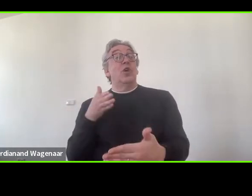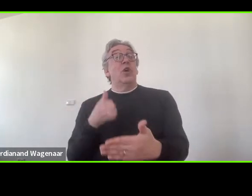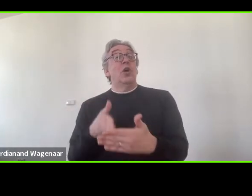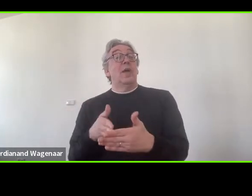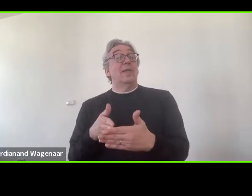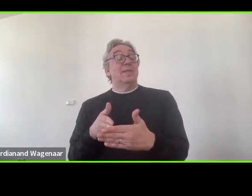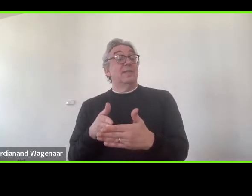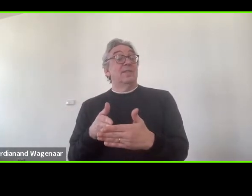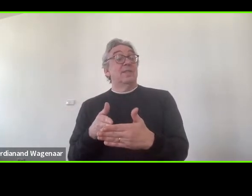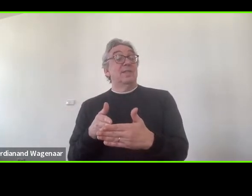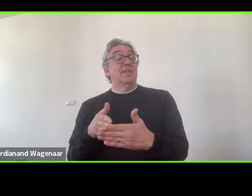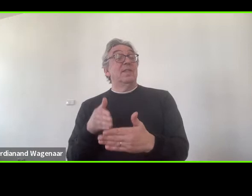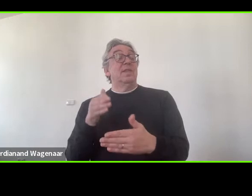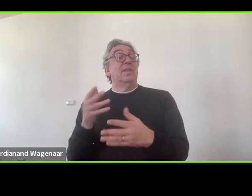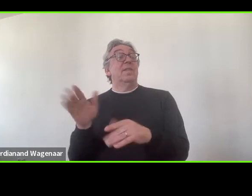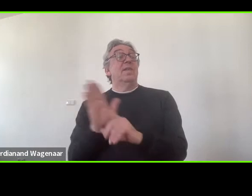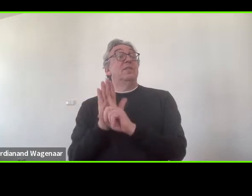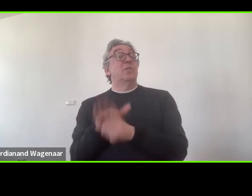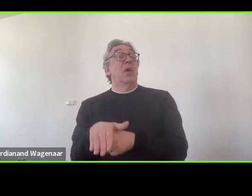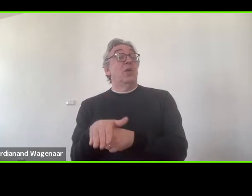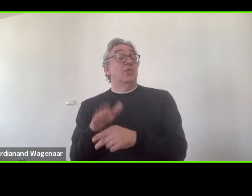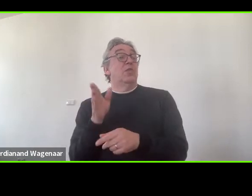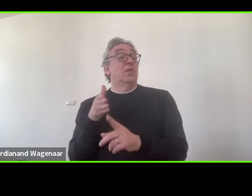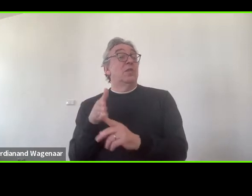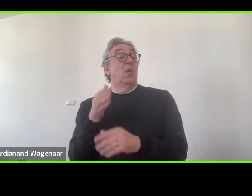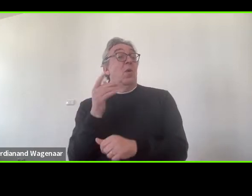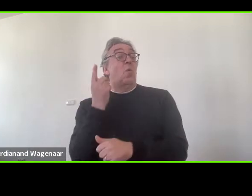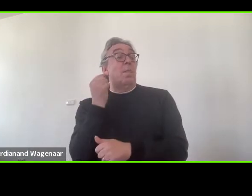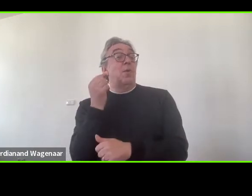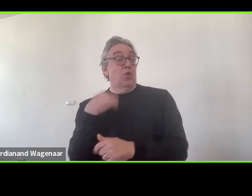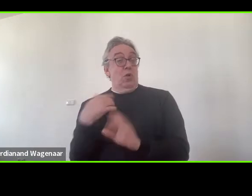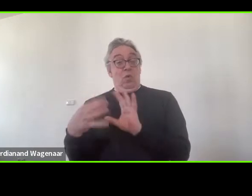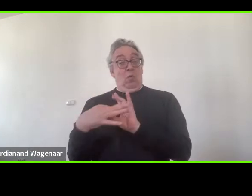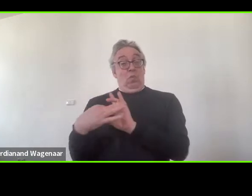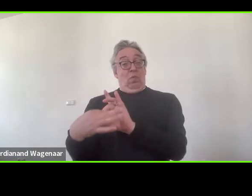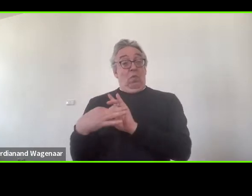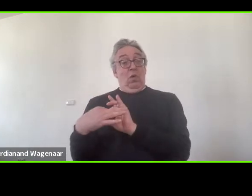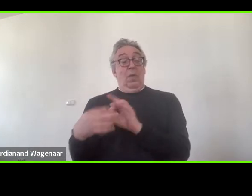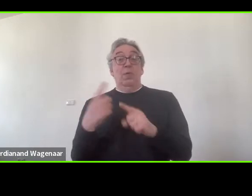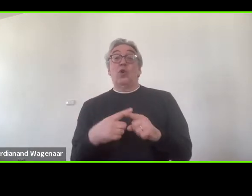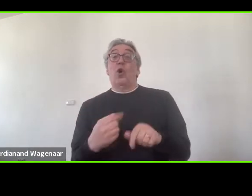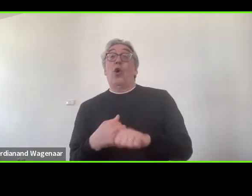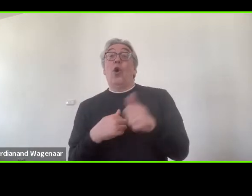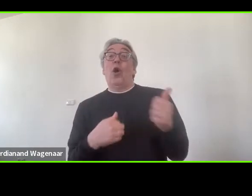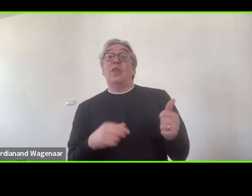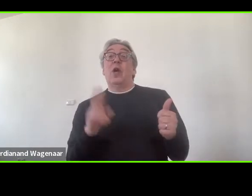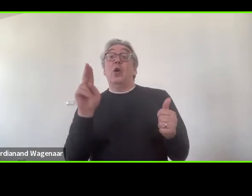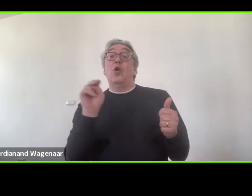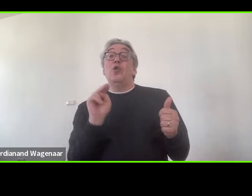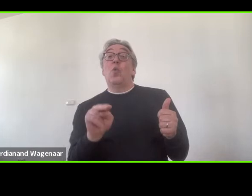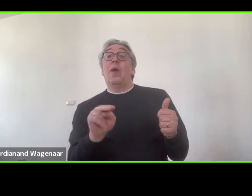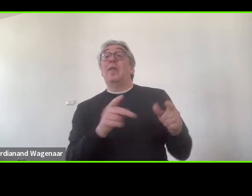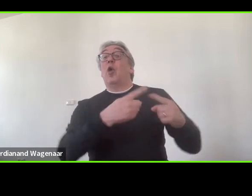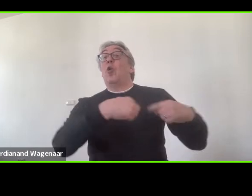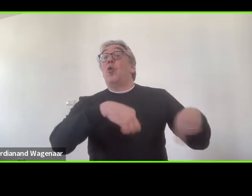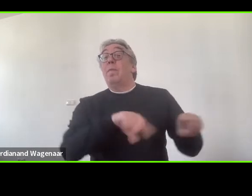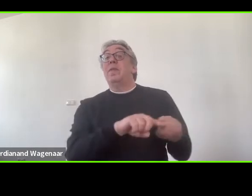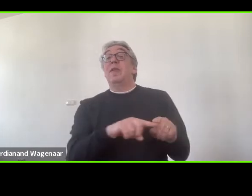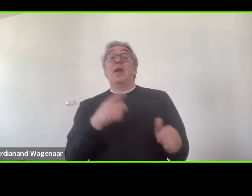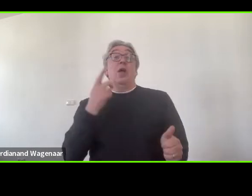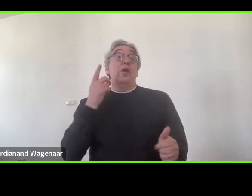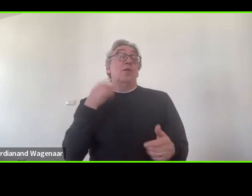CEDAW, identify UN agencies, representative organizations and committees of women and girls